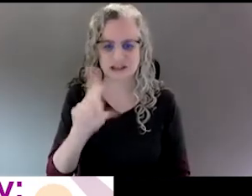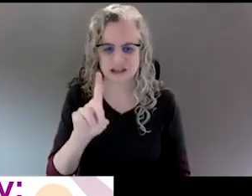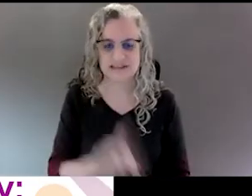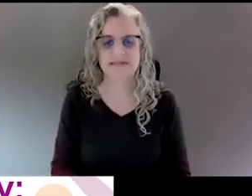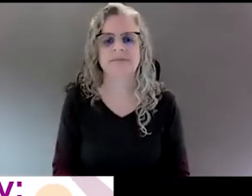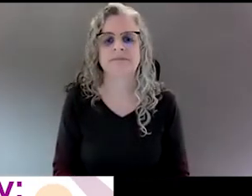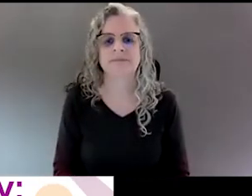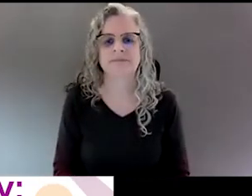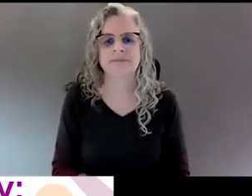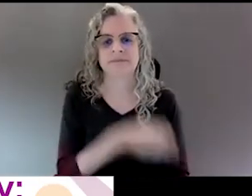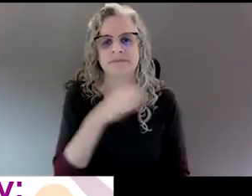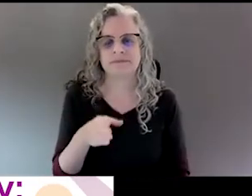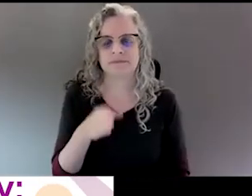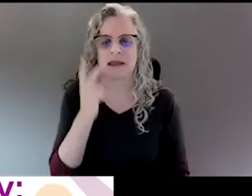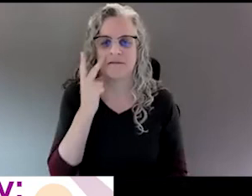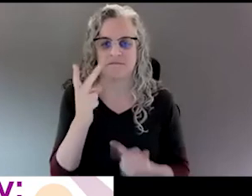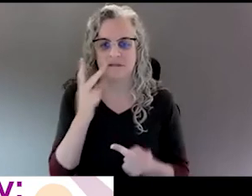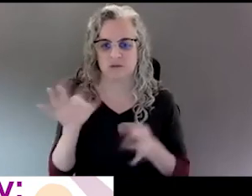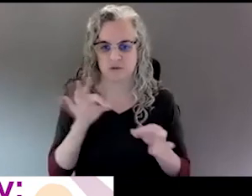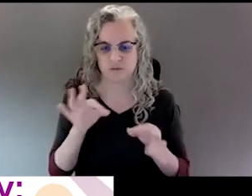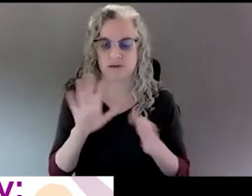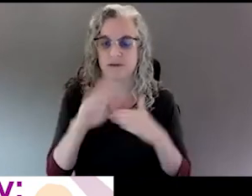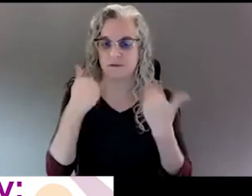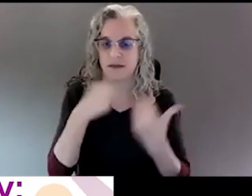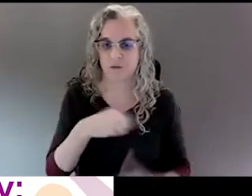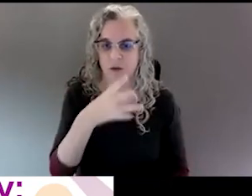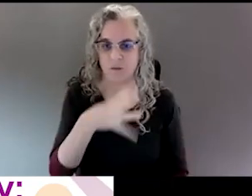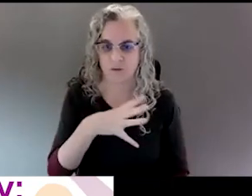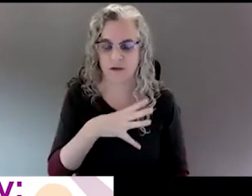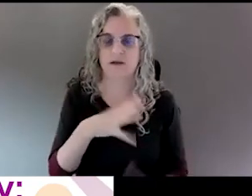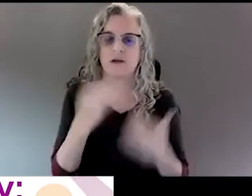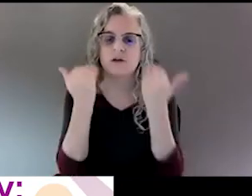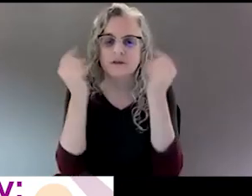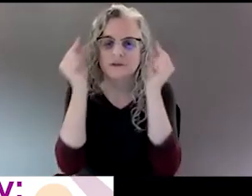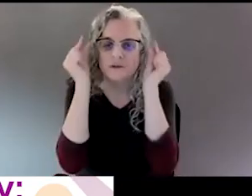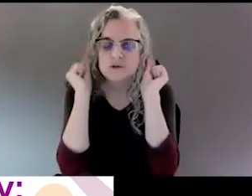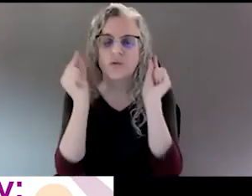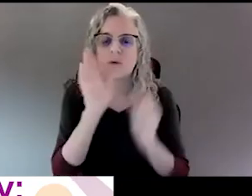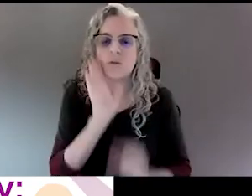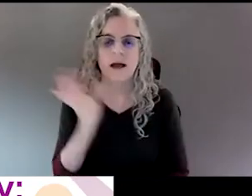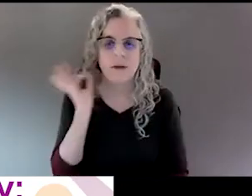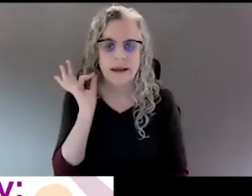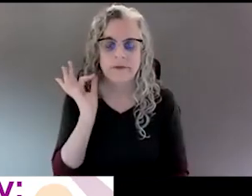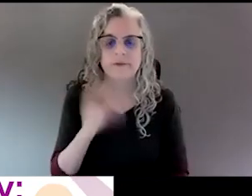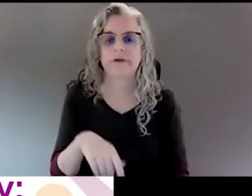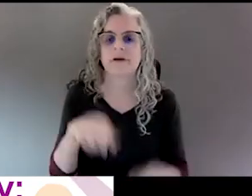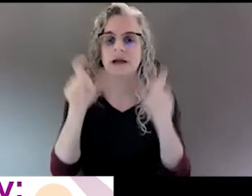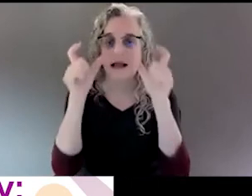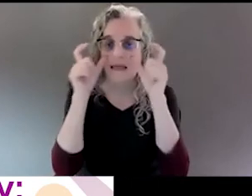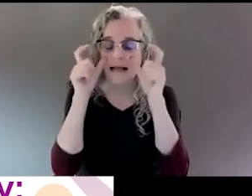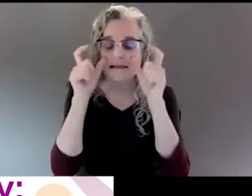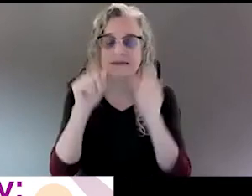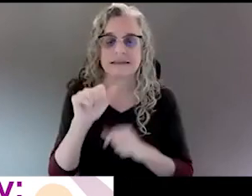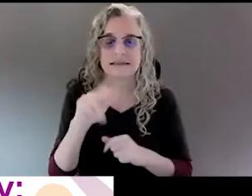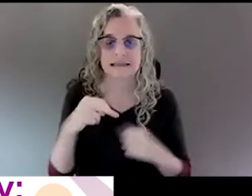Visual description: smiling white woman with short brown hair. She's wearing glasses, a tan sweater, and a